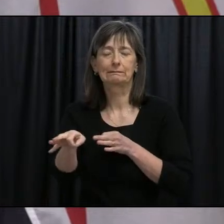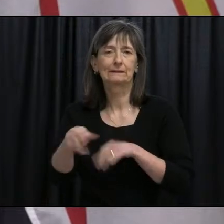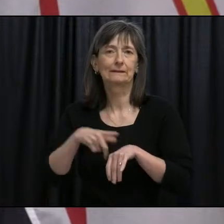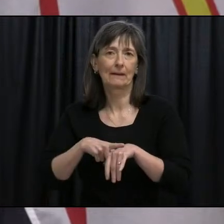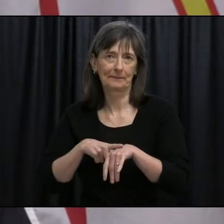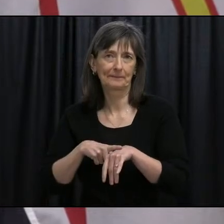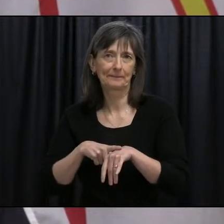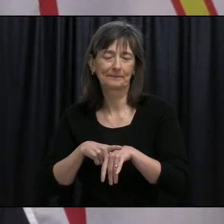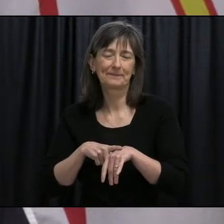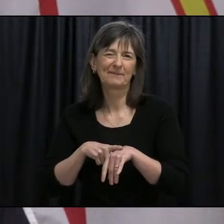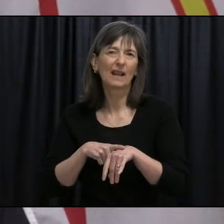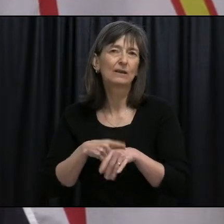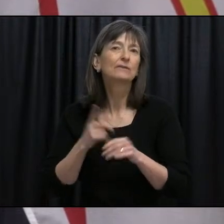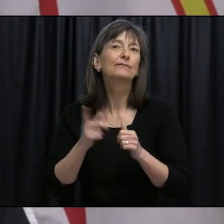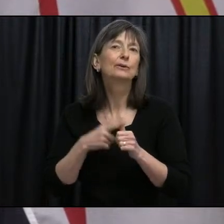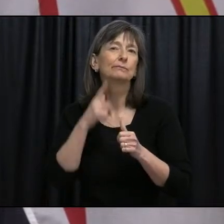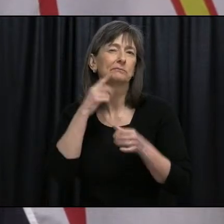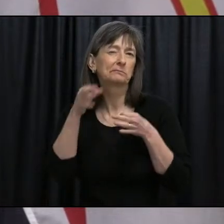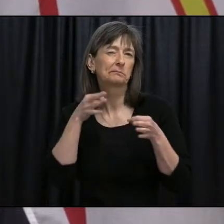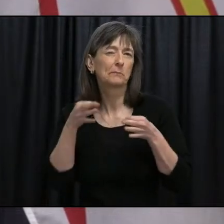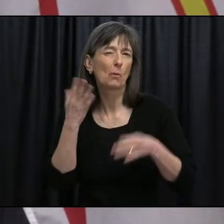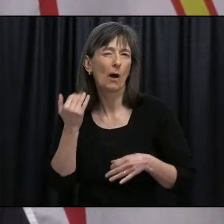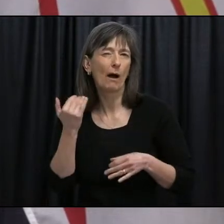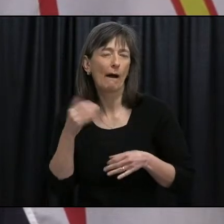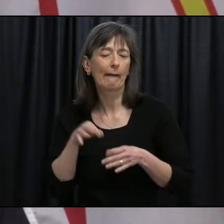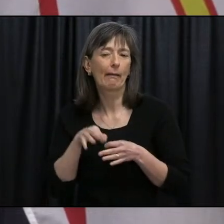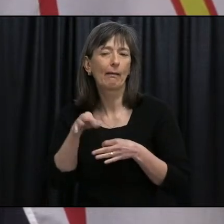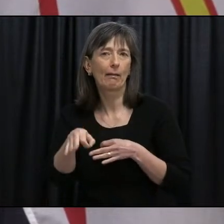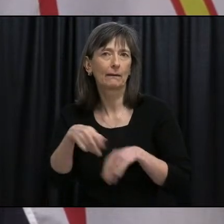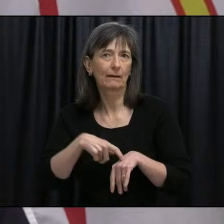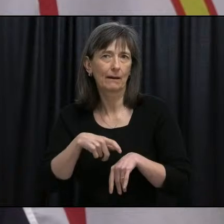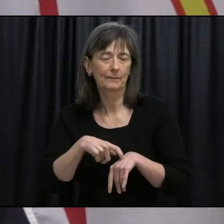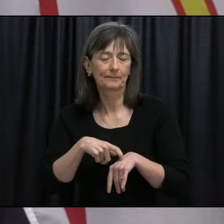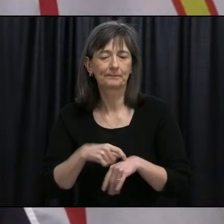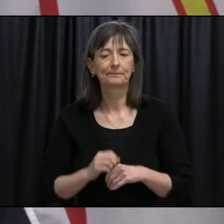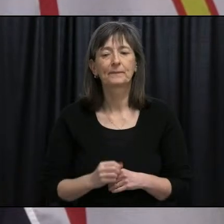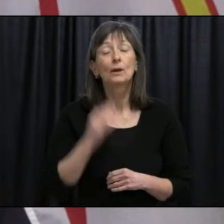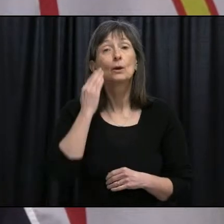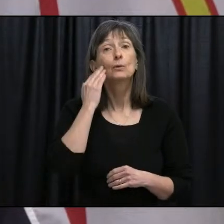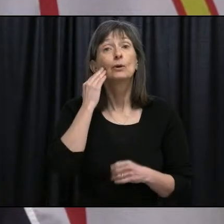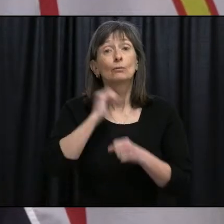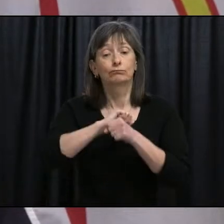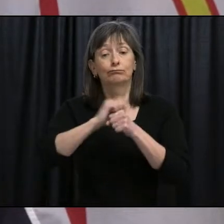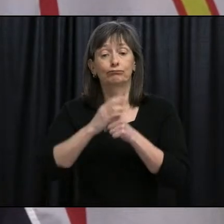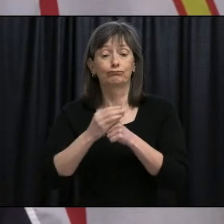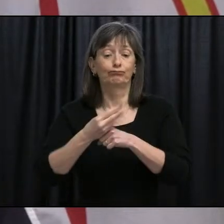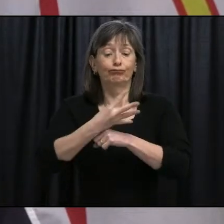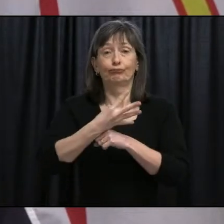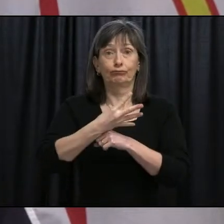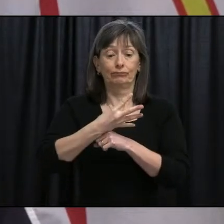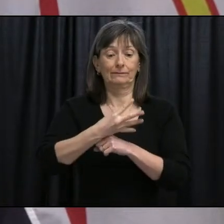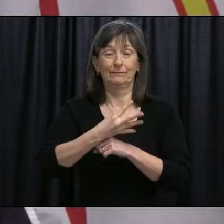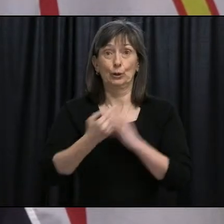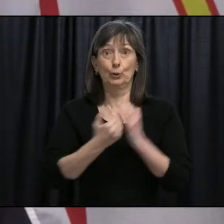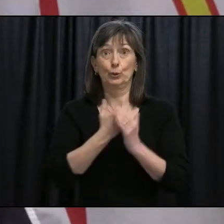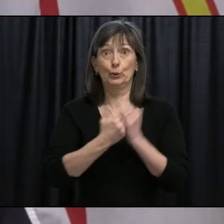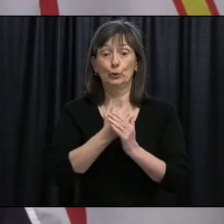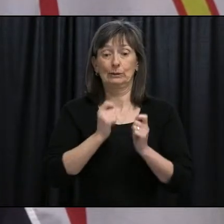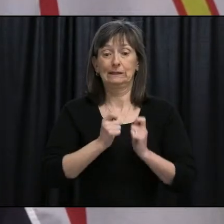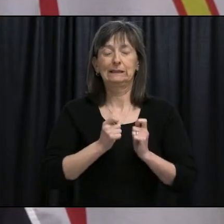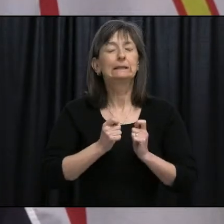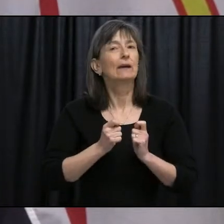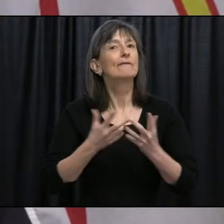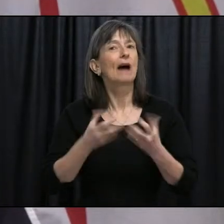take a minute to explain why that is the case. We know that variants of concerns move faster and easier. In the last